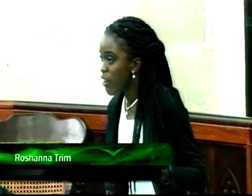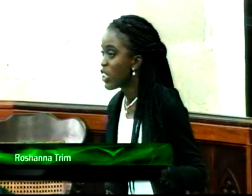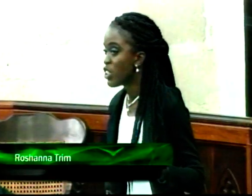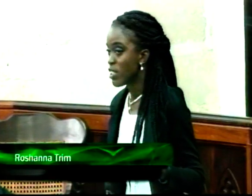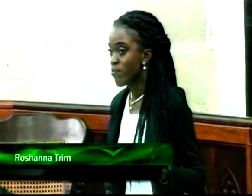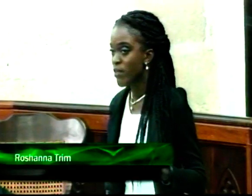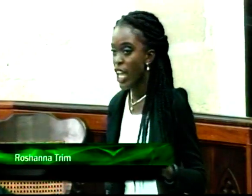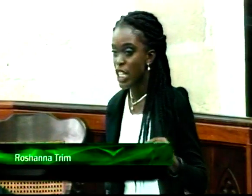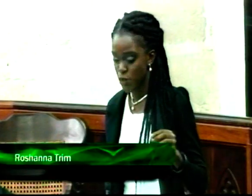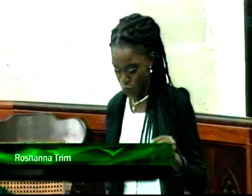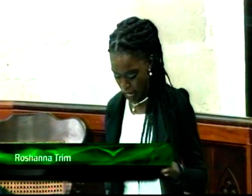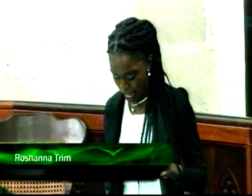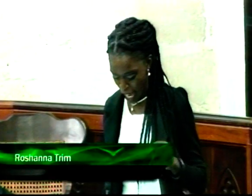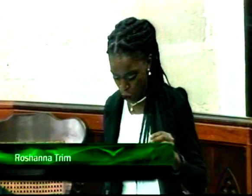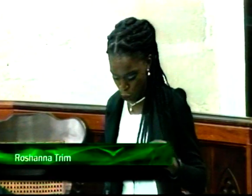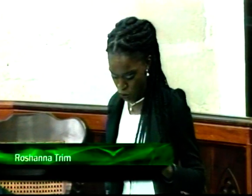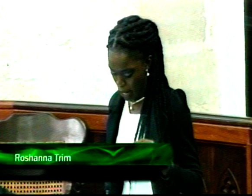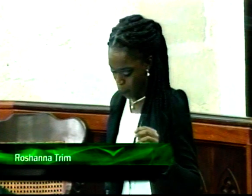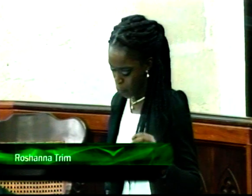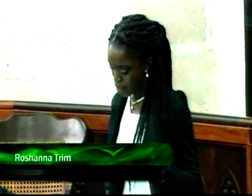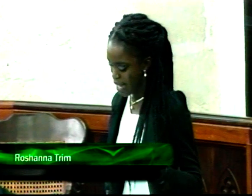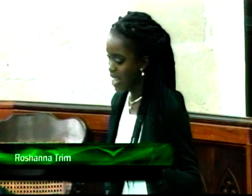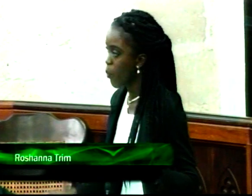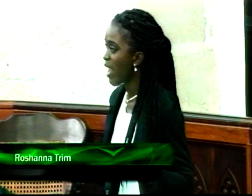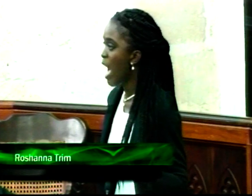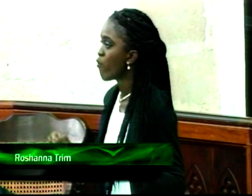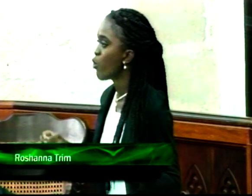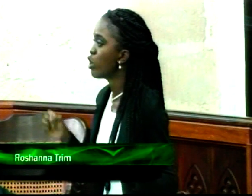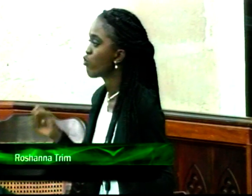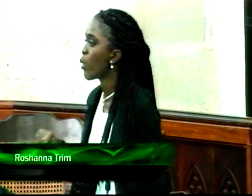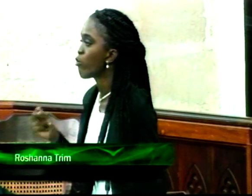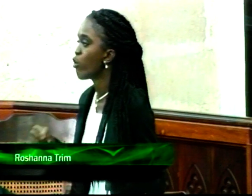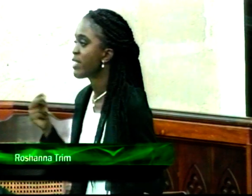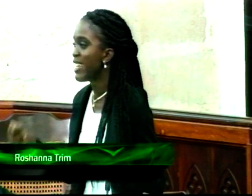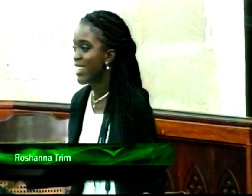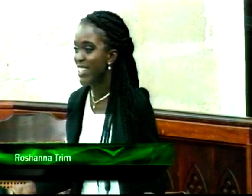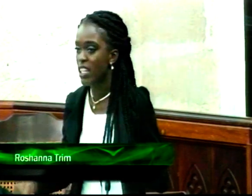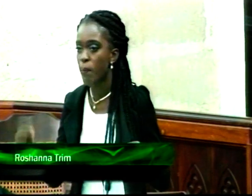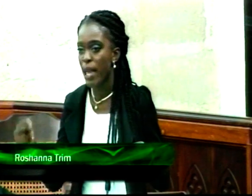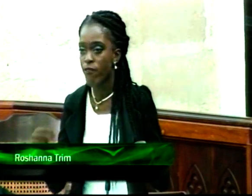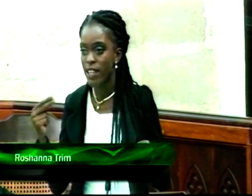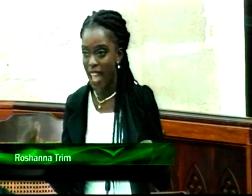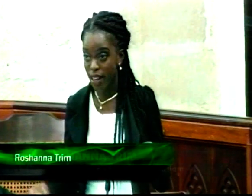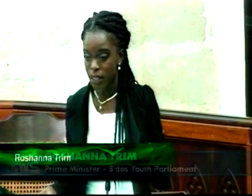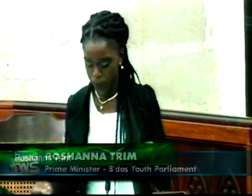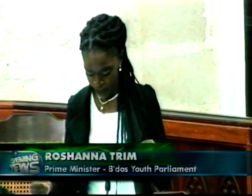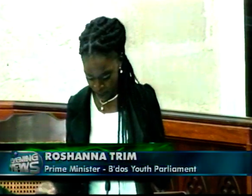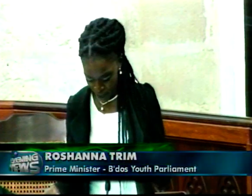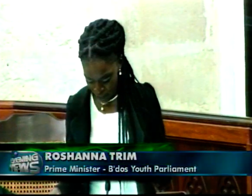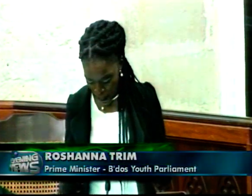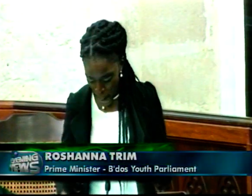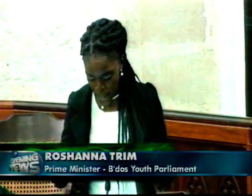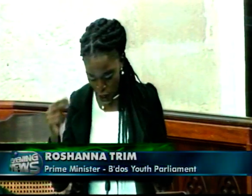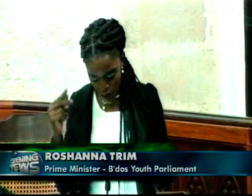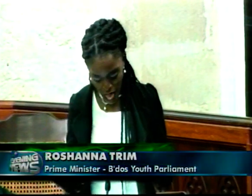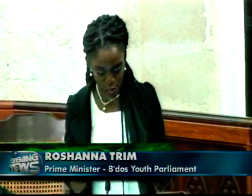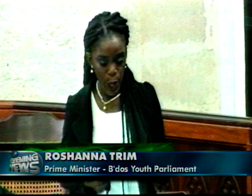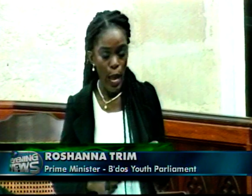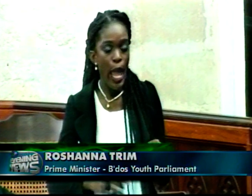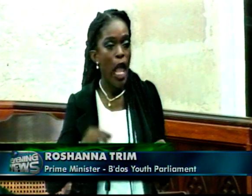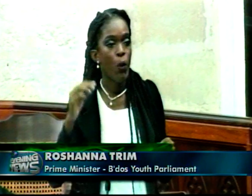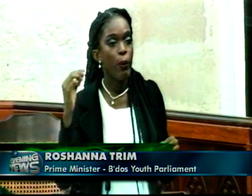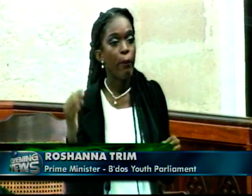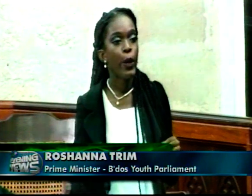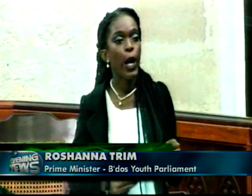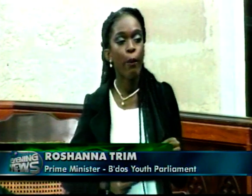Regional integration is really and truly a process that will have no drum roll signaling the big finale, but